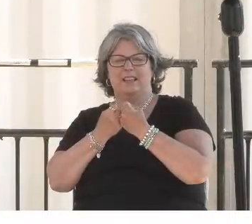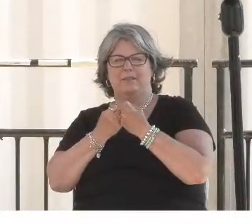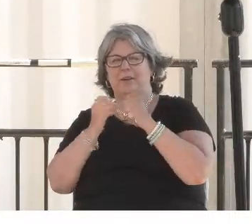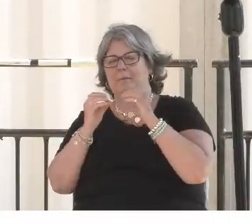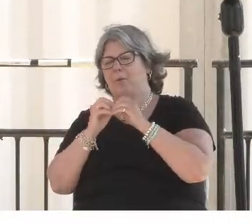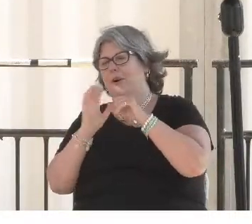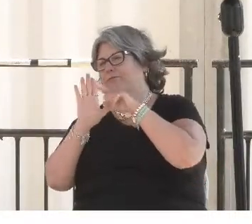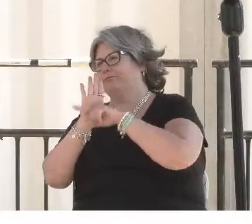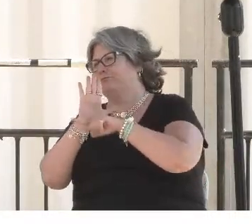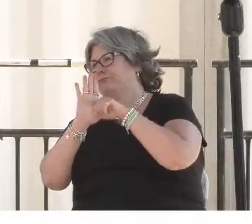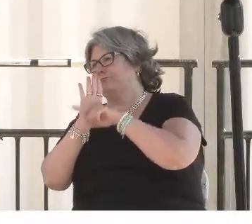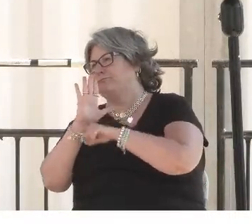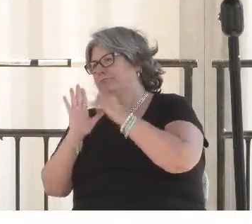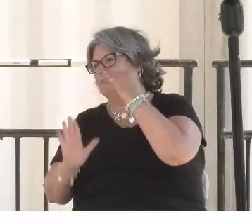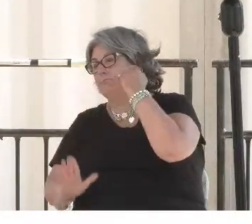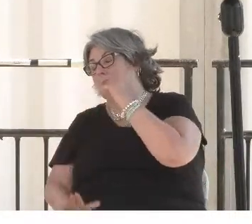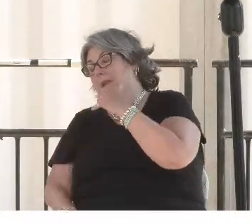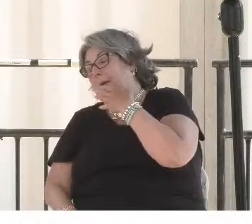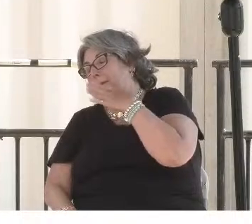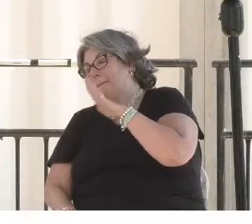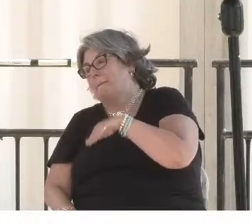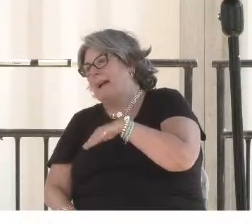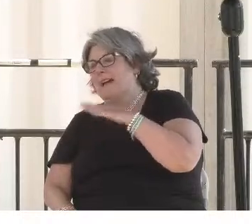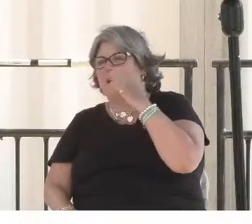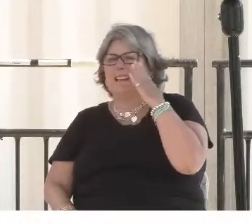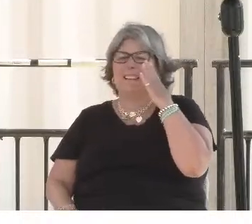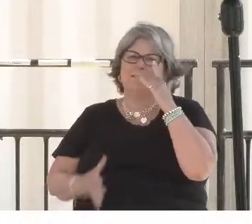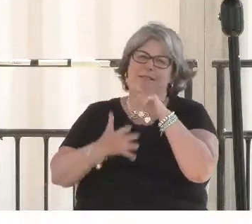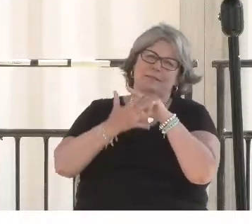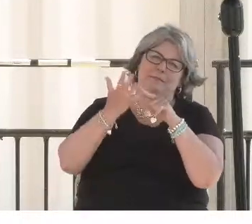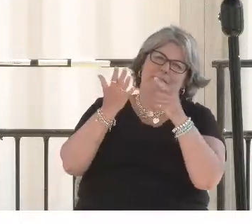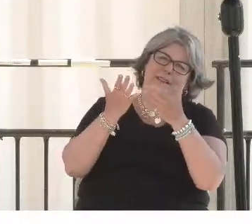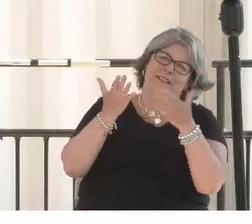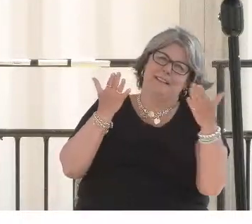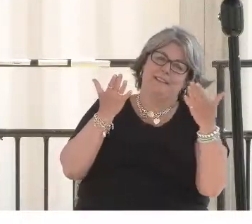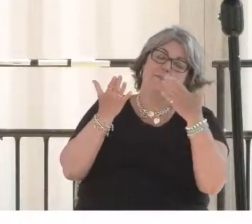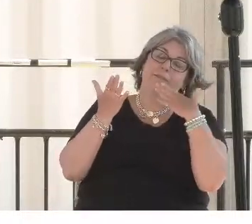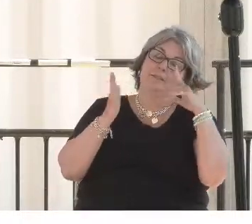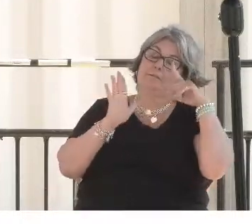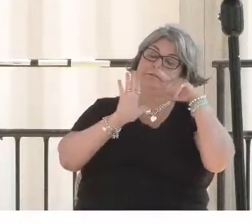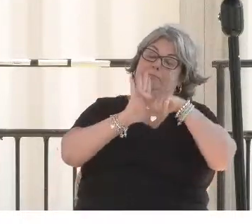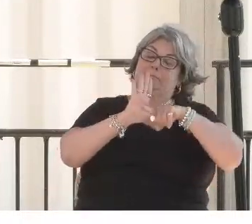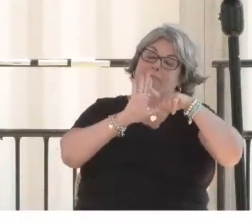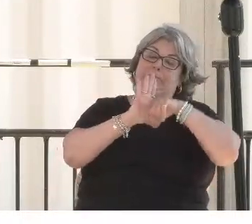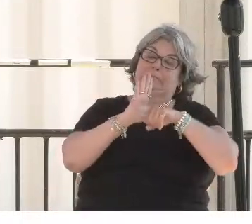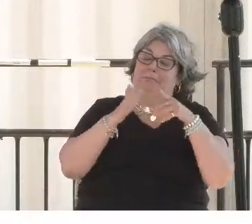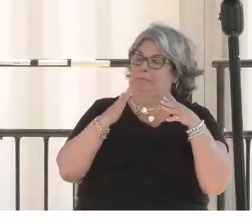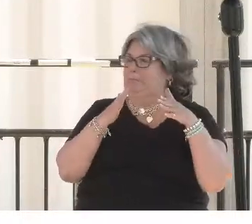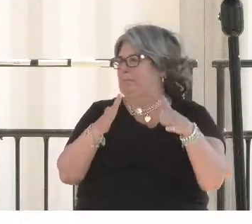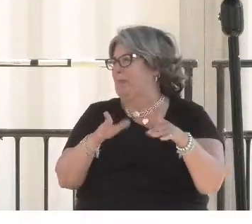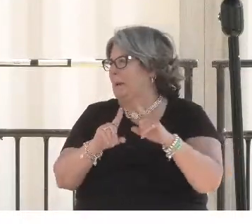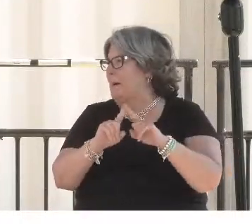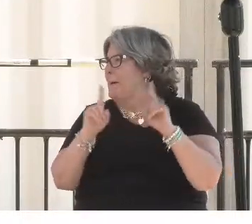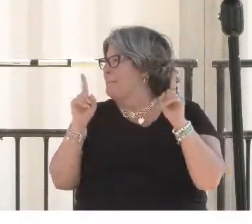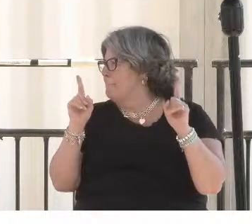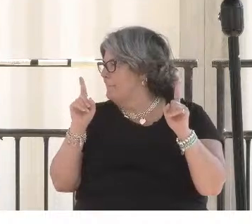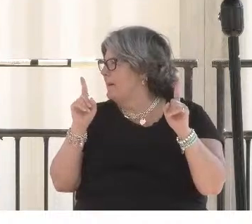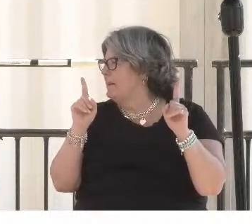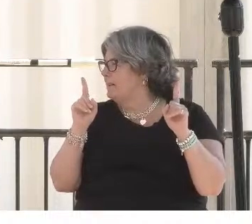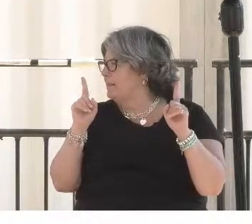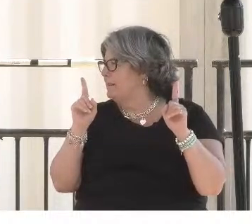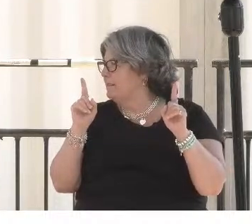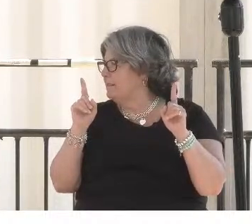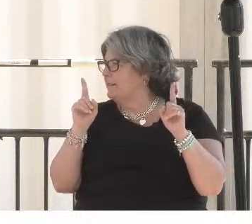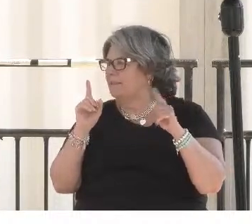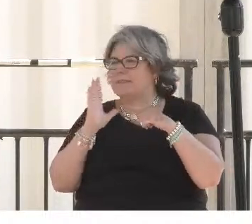view. That is not necessarily bad. Again, like there's a lot of things for us to be pessimistic in many ways, but there are very